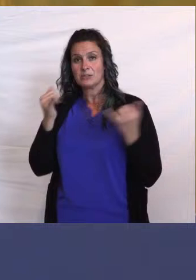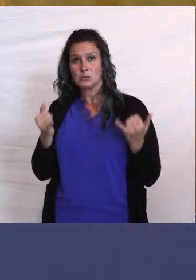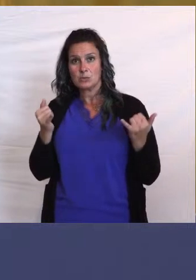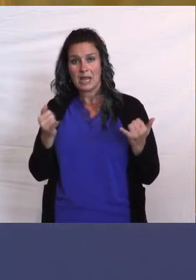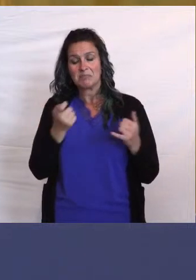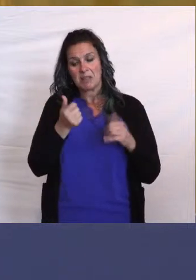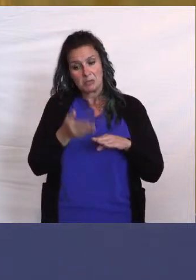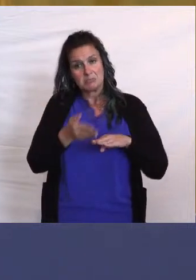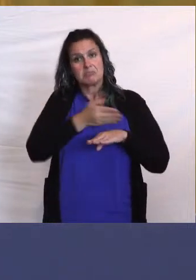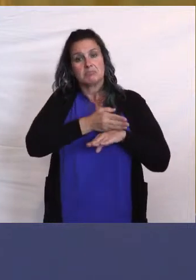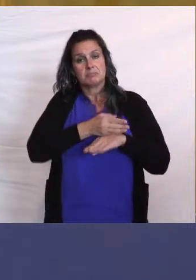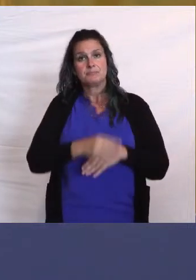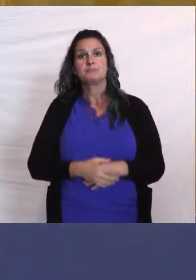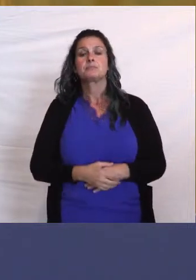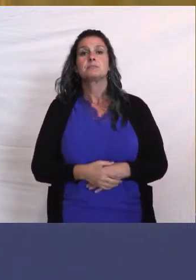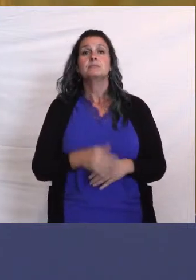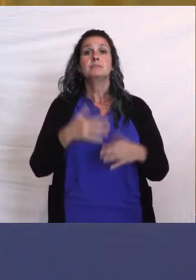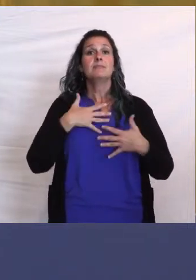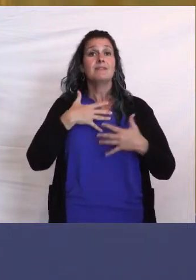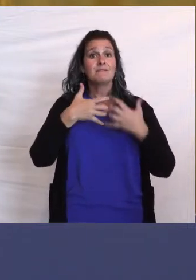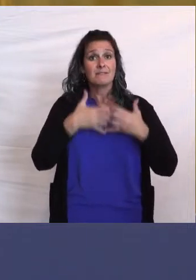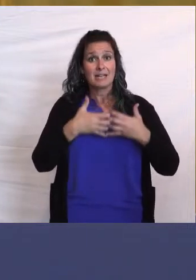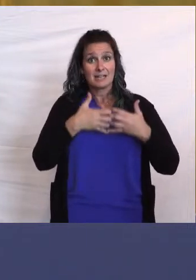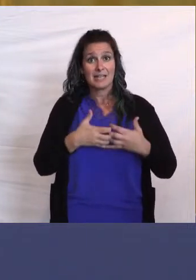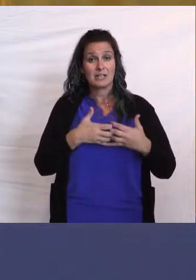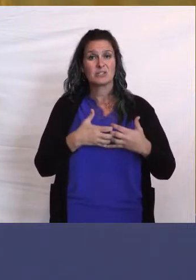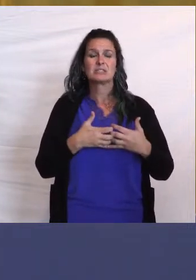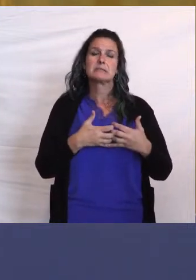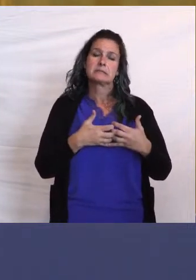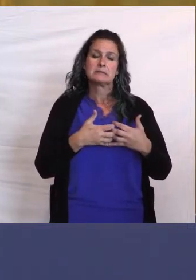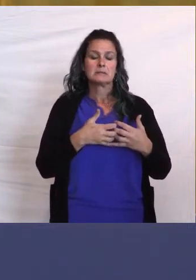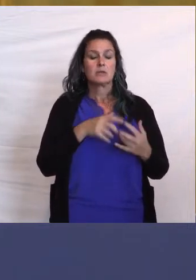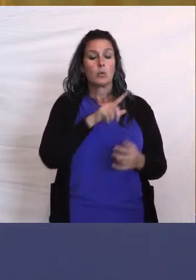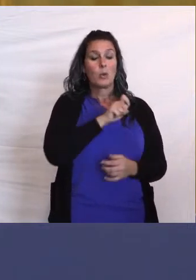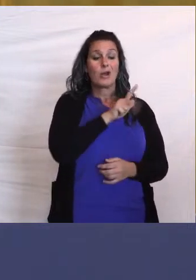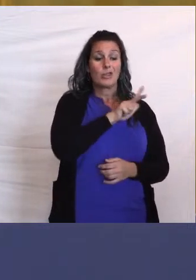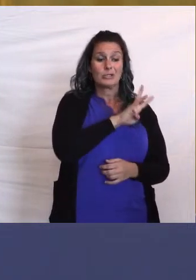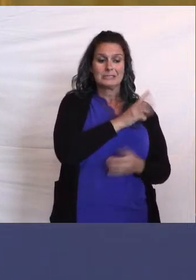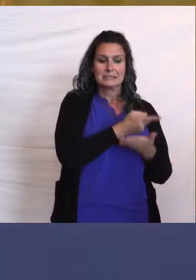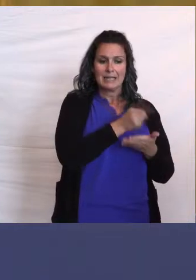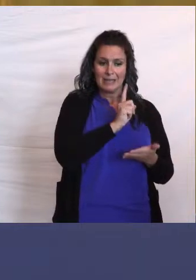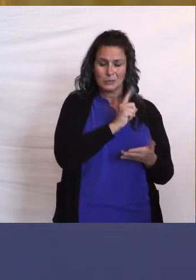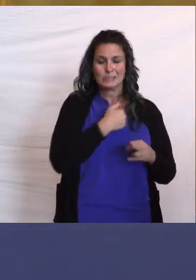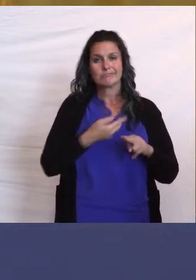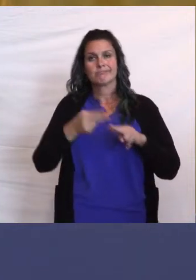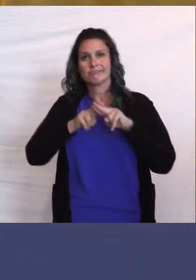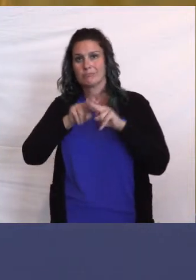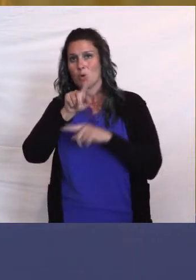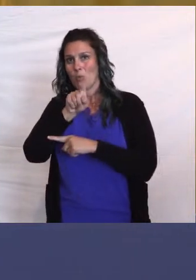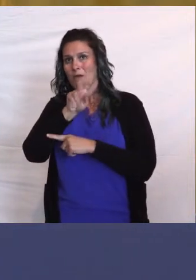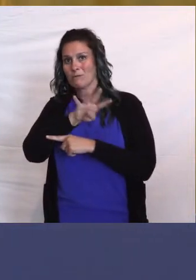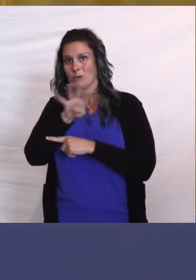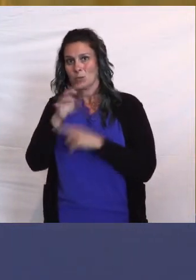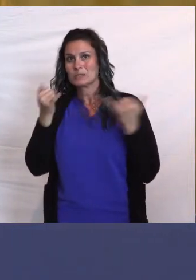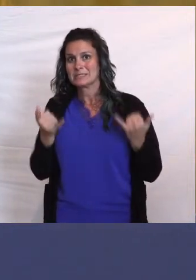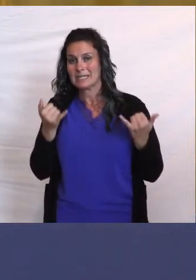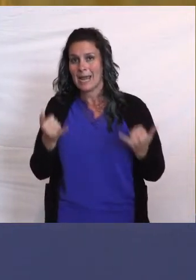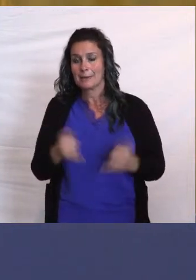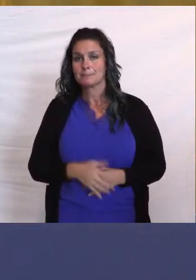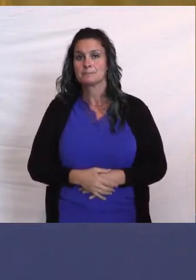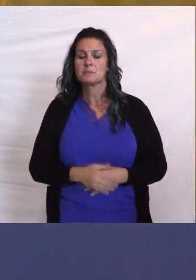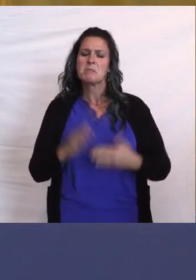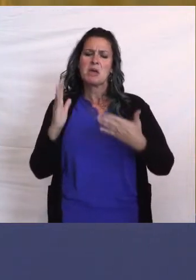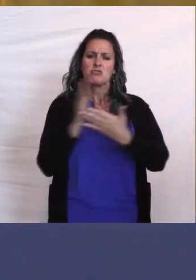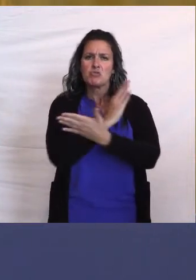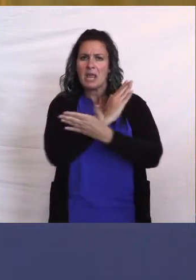of an improvement. And ventilators a little bit going the wrong way, 136 a week ago, 144 today, but in a